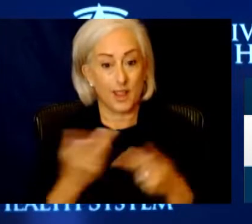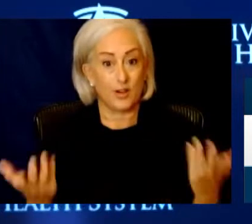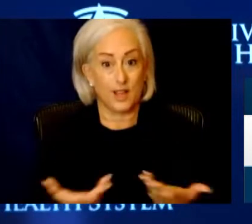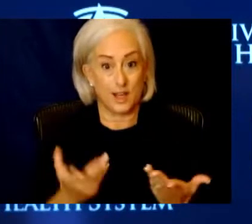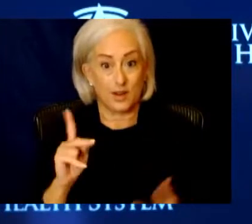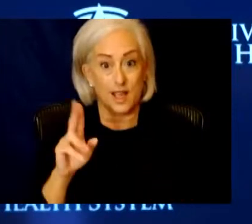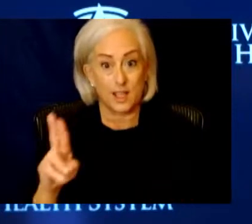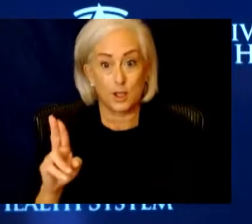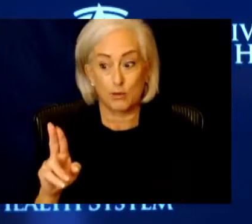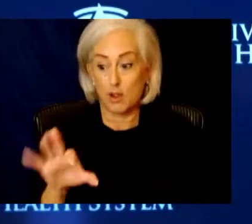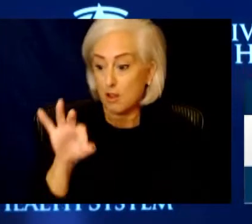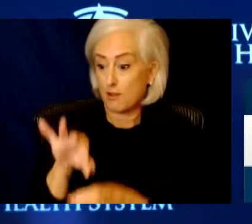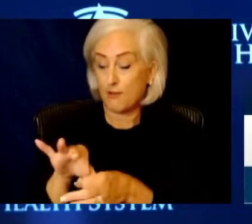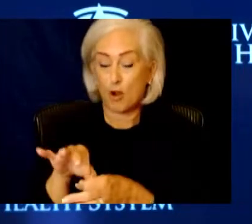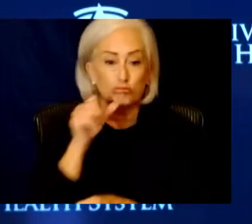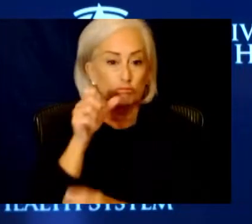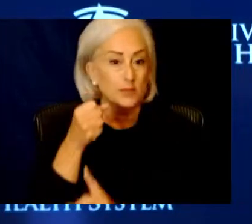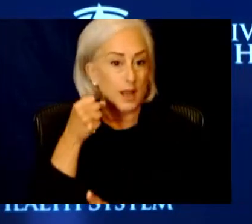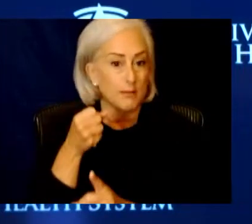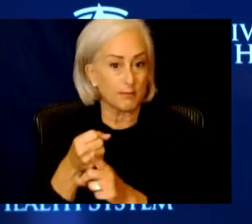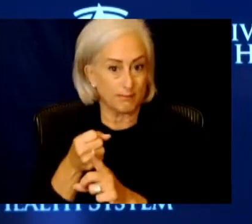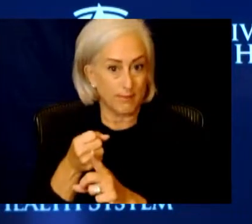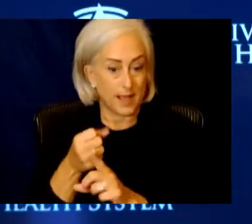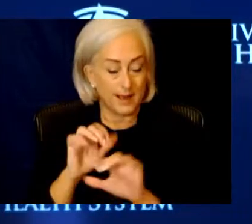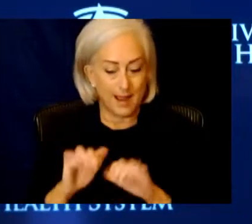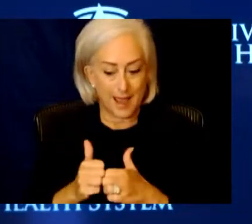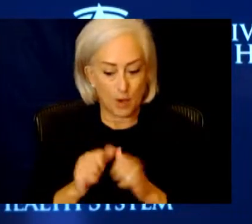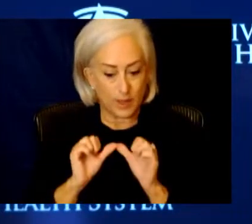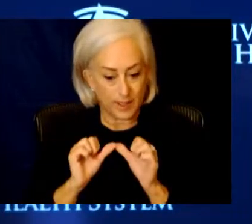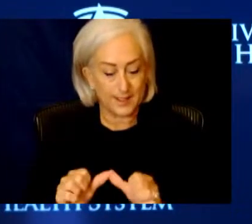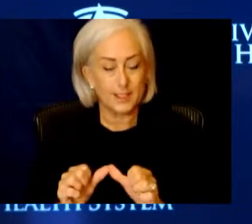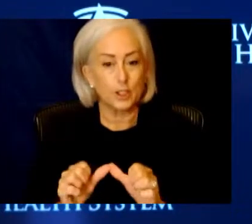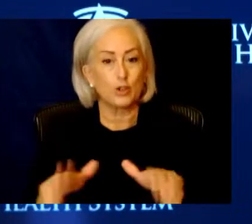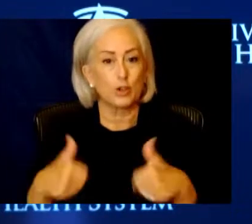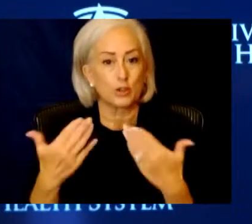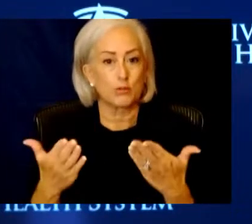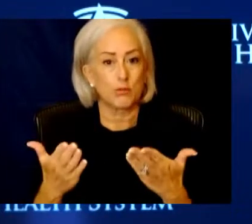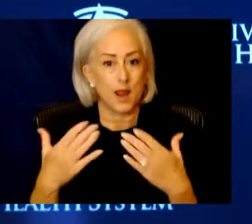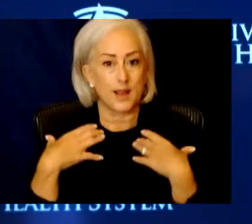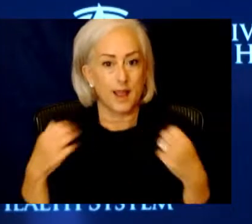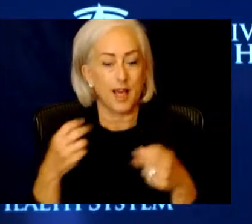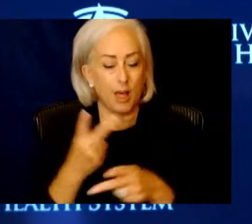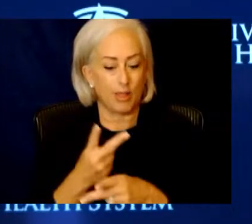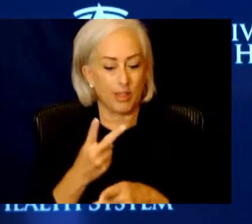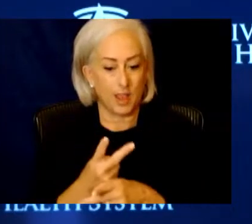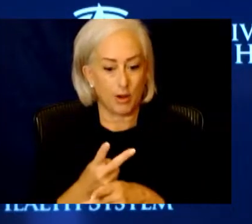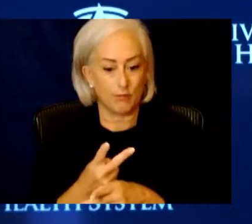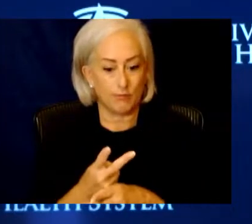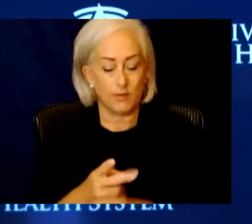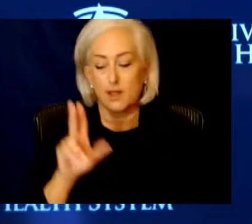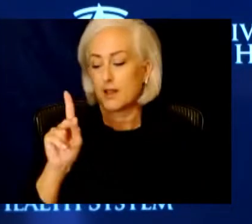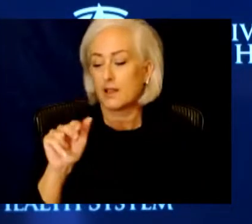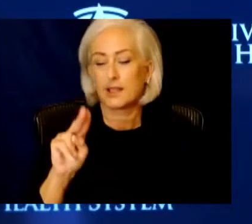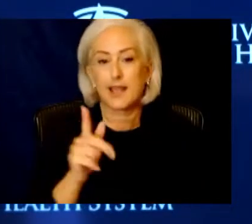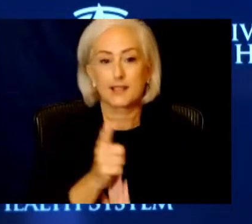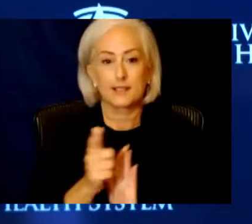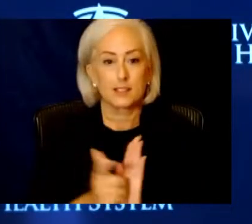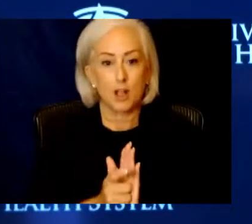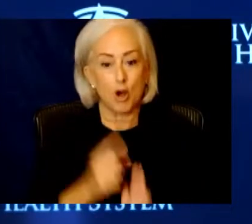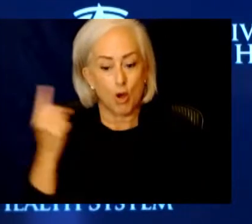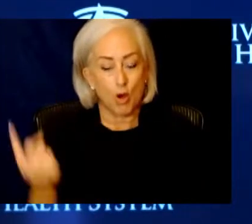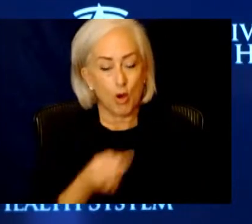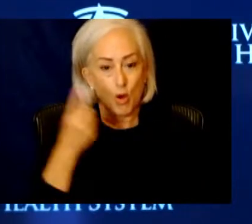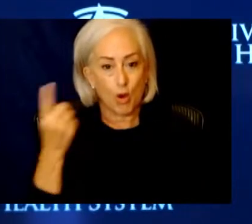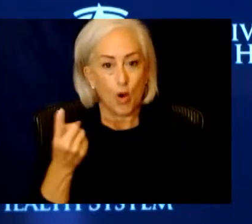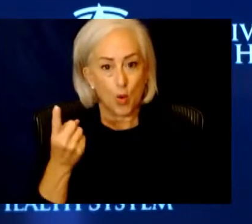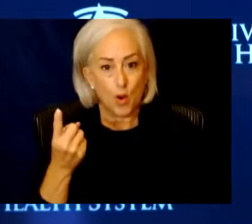no impact on the way we continue and currently provide health care. Kansas law has always and continues to allow